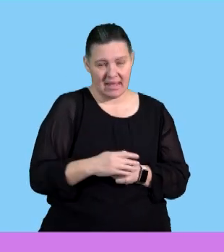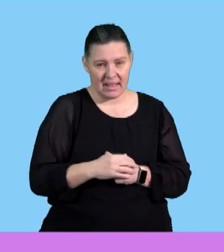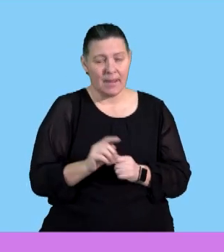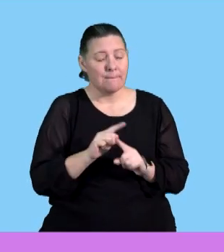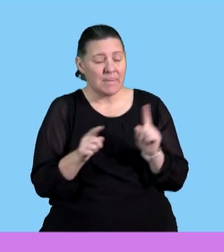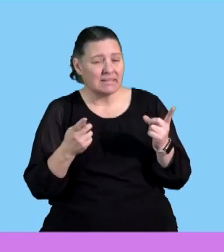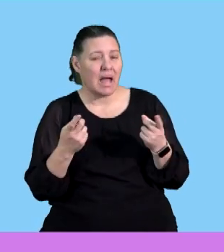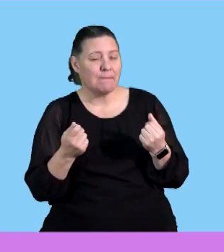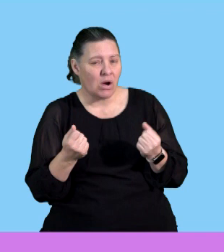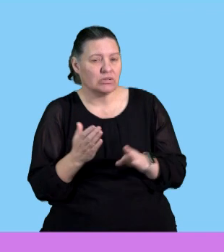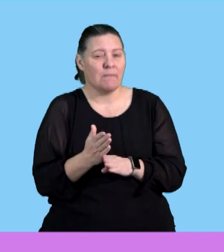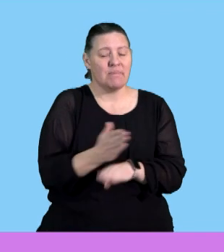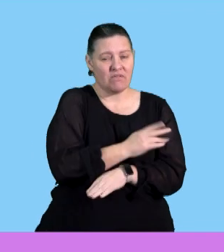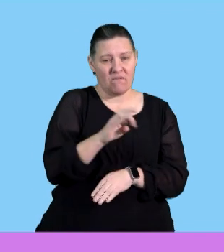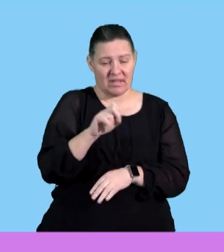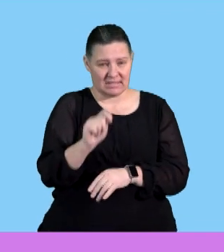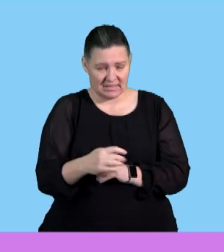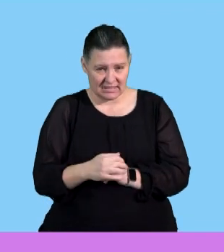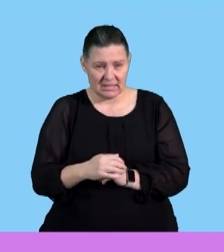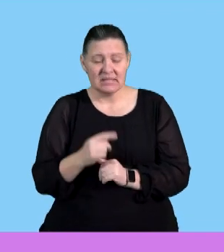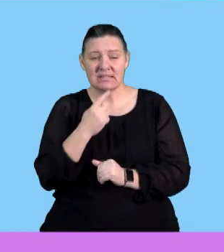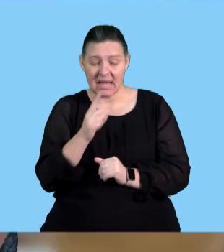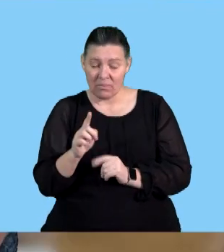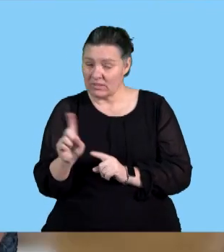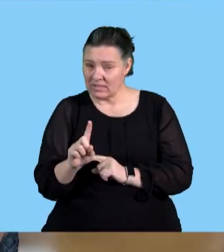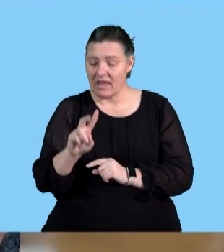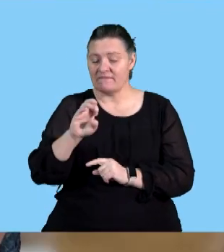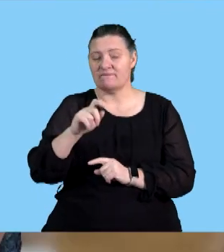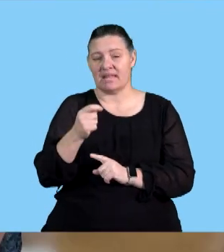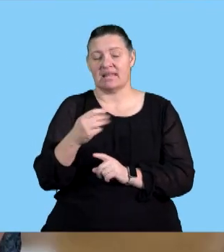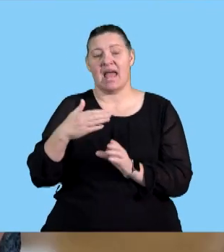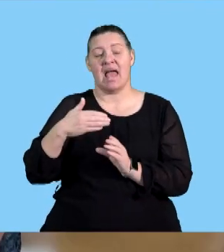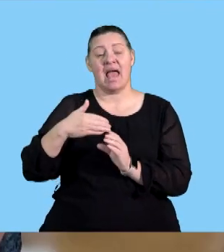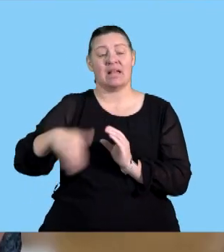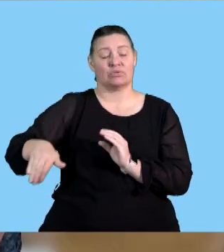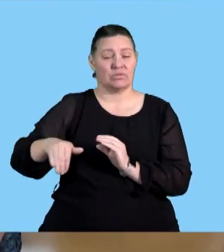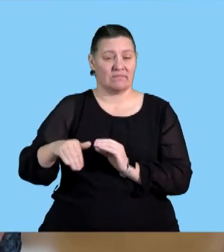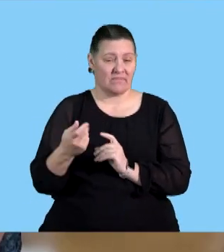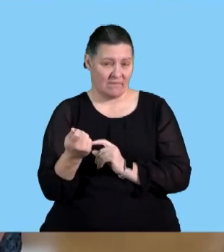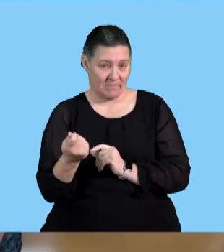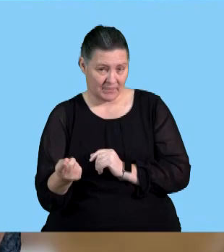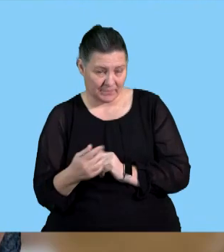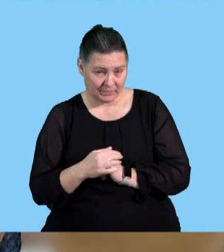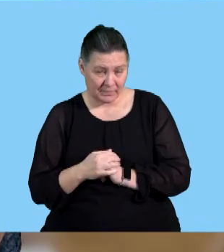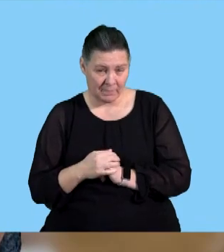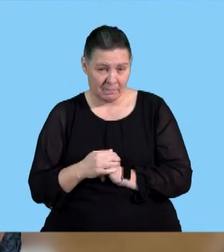but there's an amount before VAT, which we call it VAT exclusive amount. So